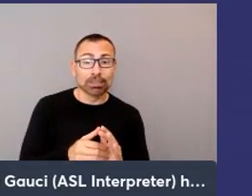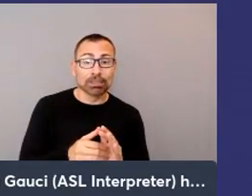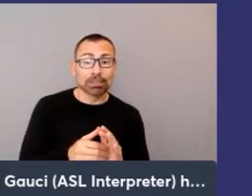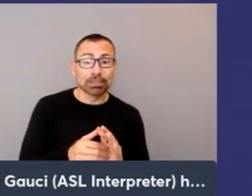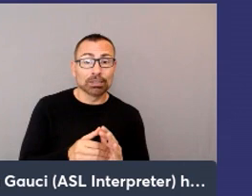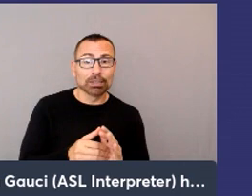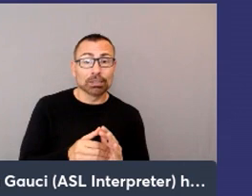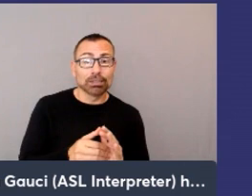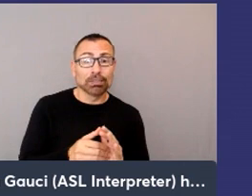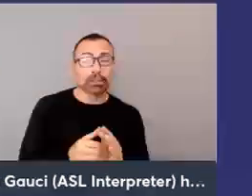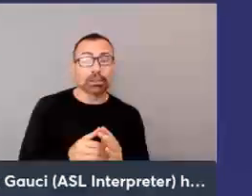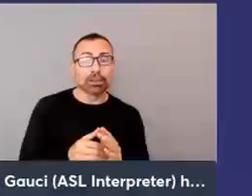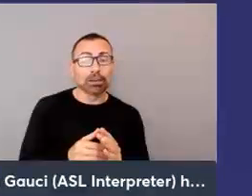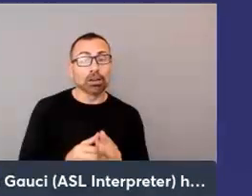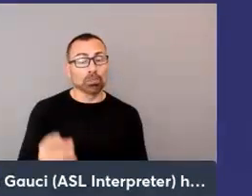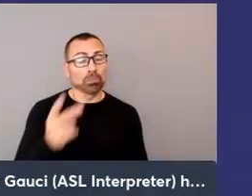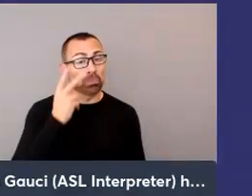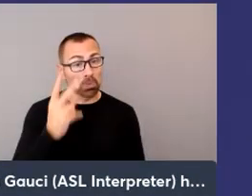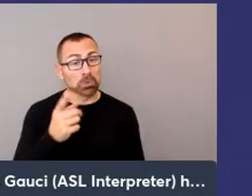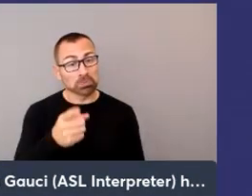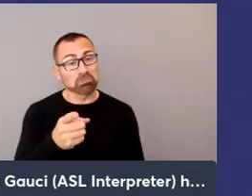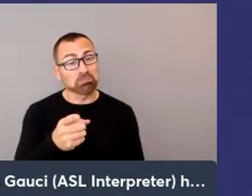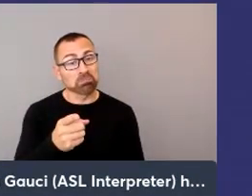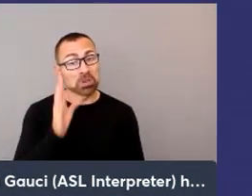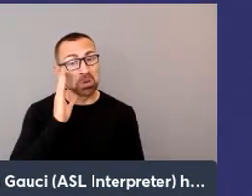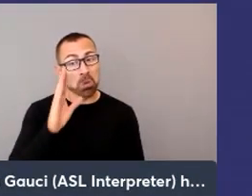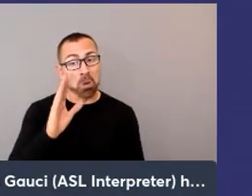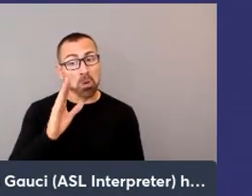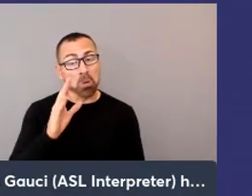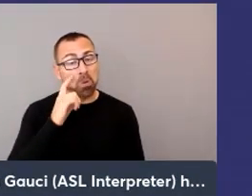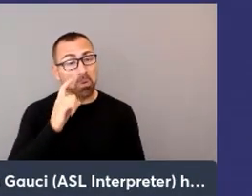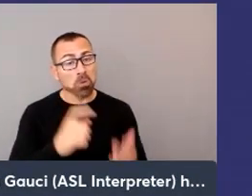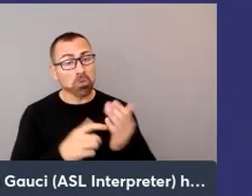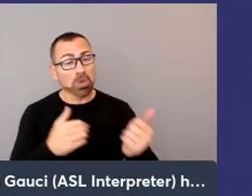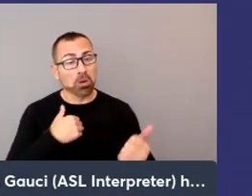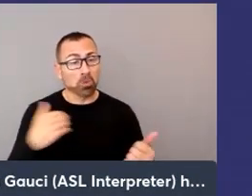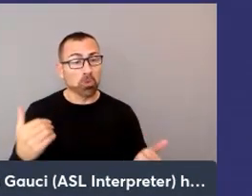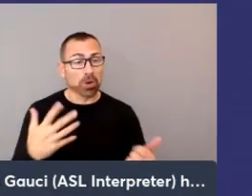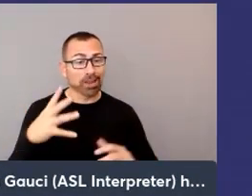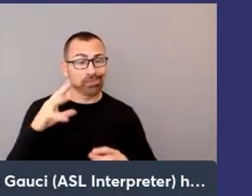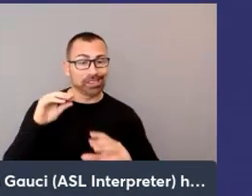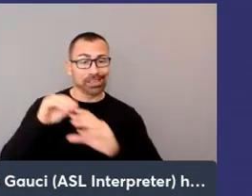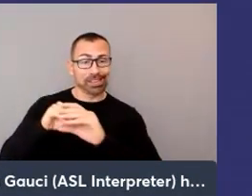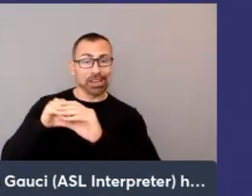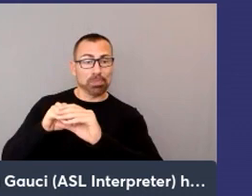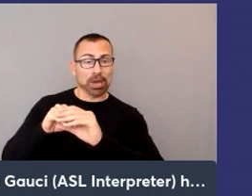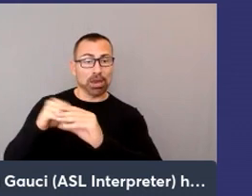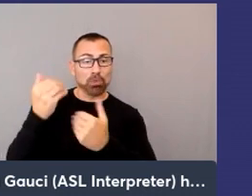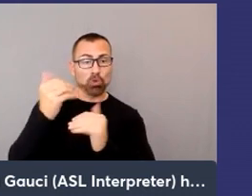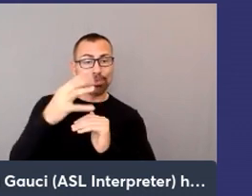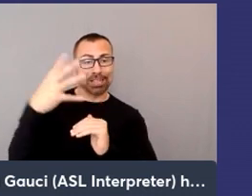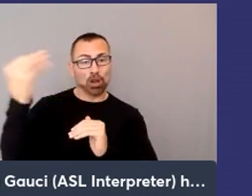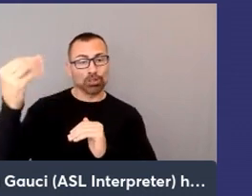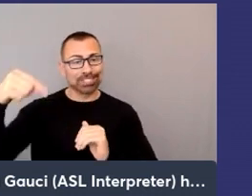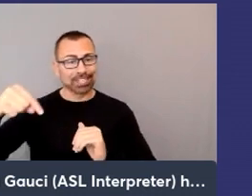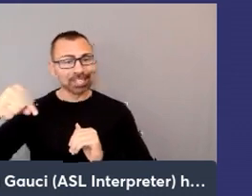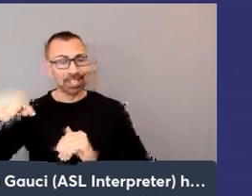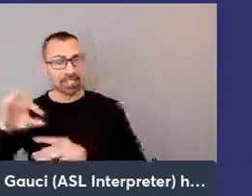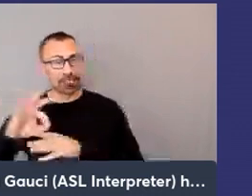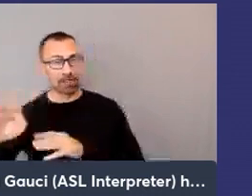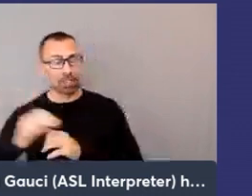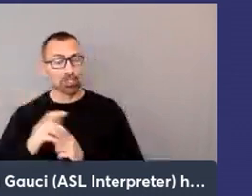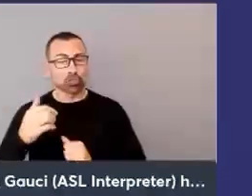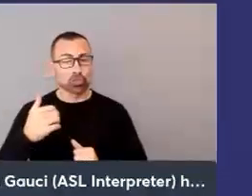we can see that it will pick up that we have these embedded parameters that are outside of this function sub. And so we're able to